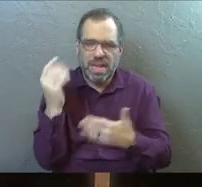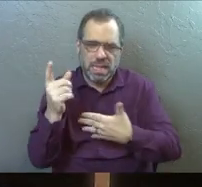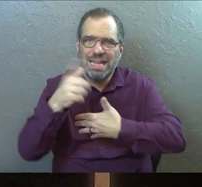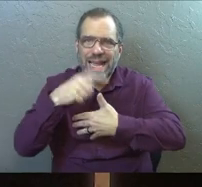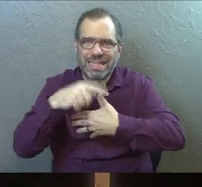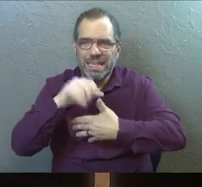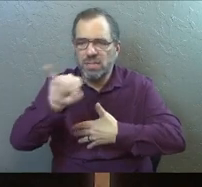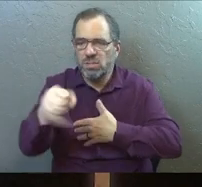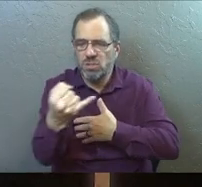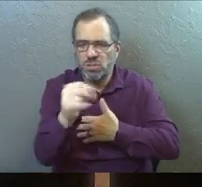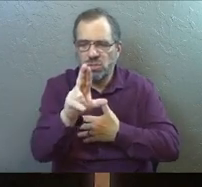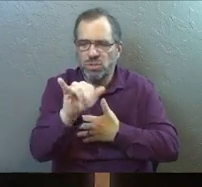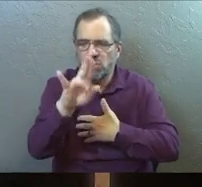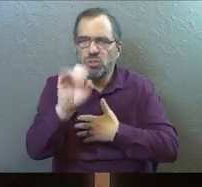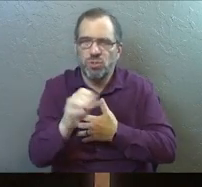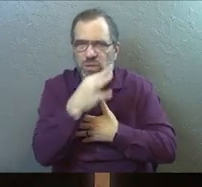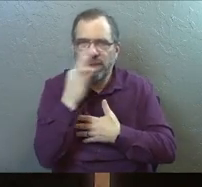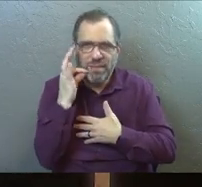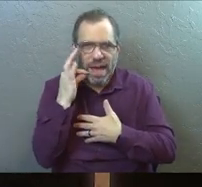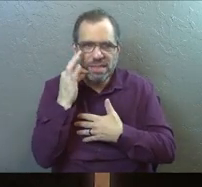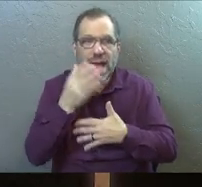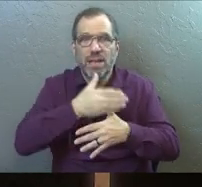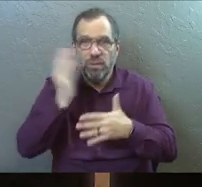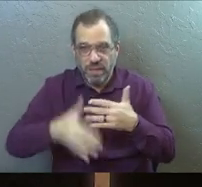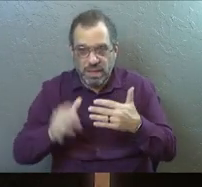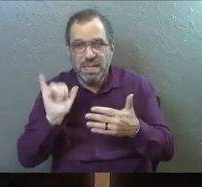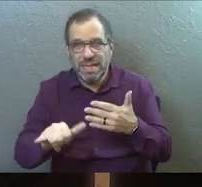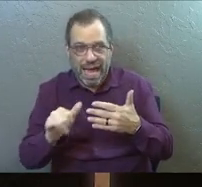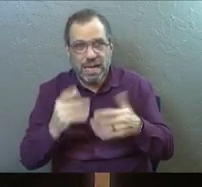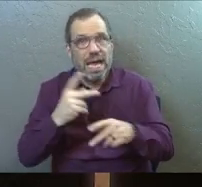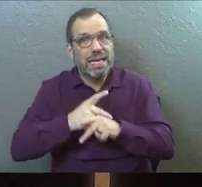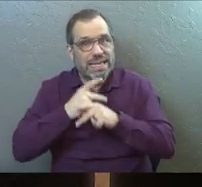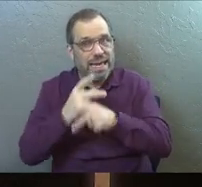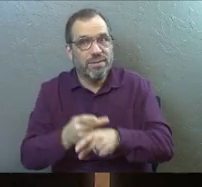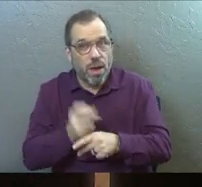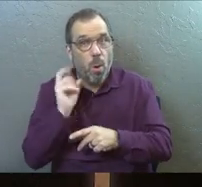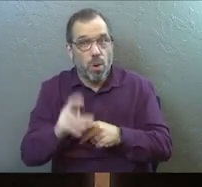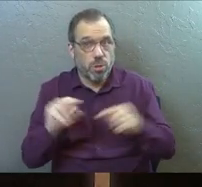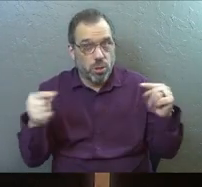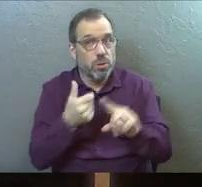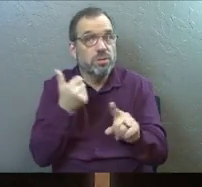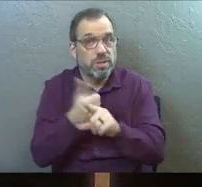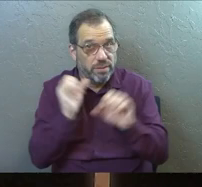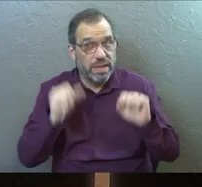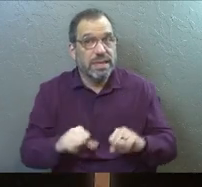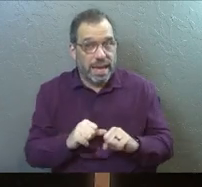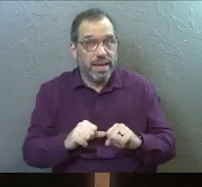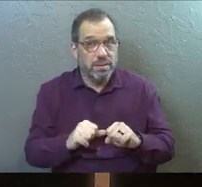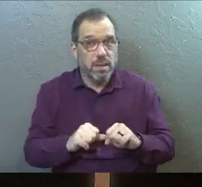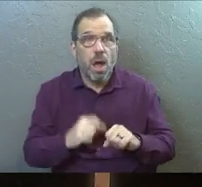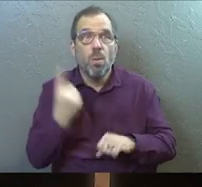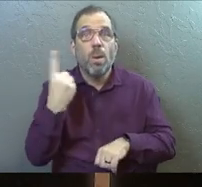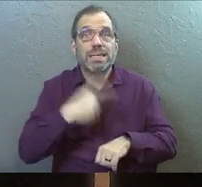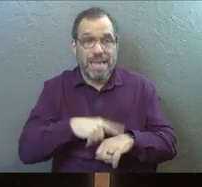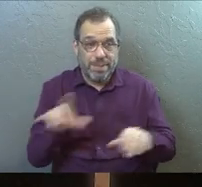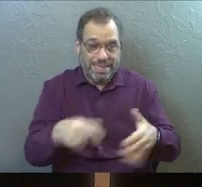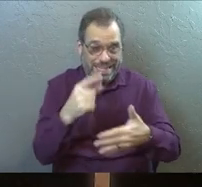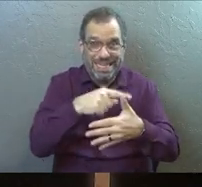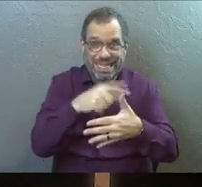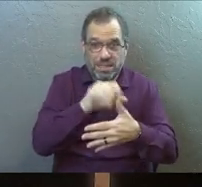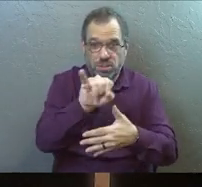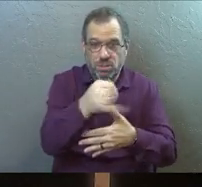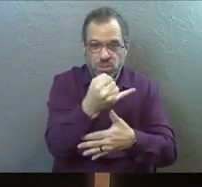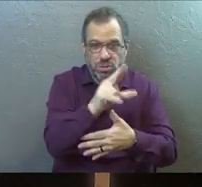that very, very carefully. And you should come out of a fast like that very, very carefully, or you can hurt yourself. The one time that I did